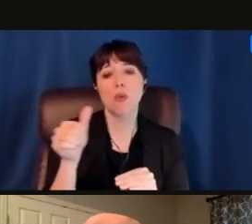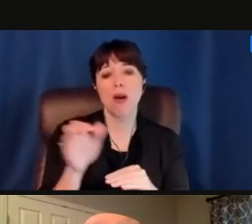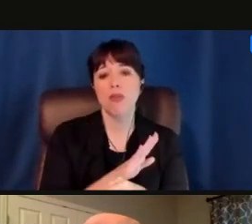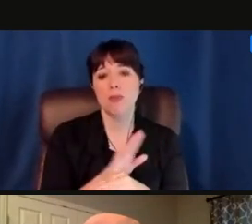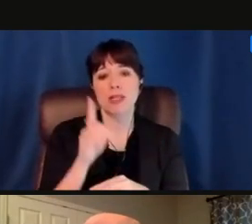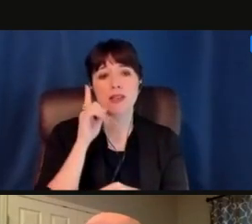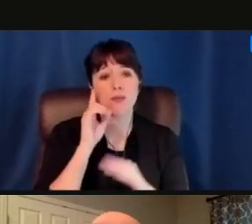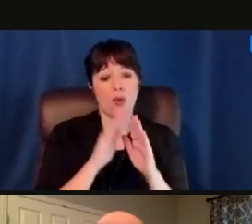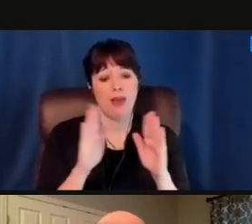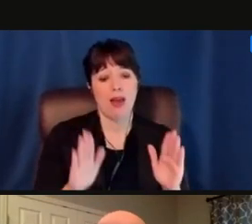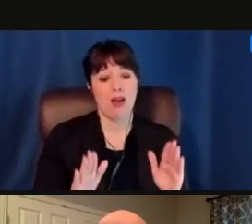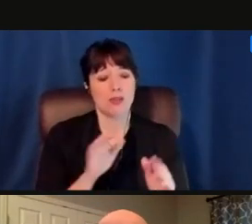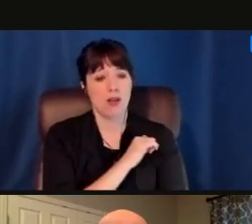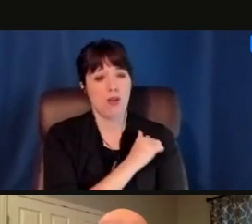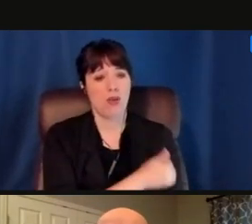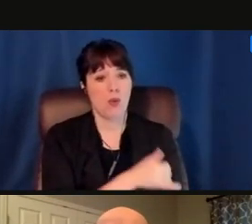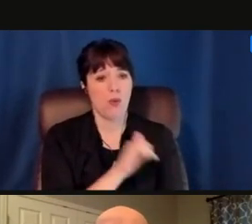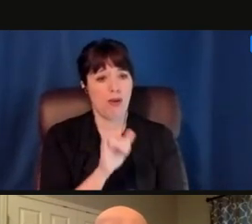Authority, we are adjourned.